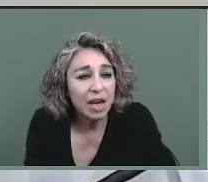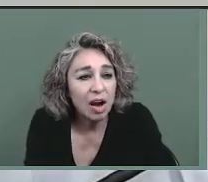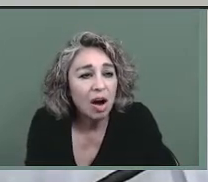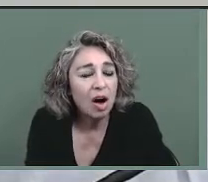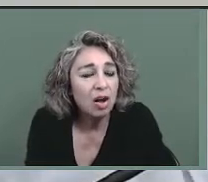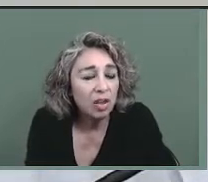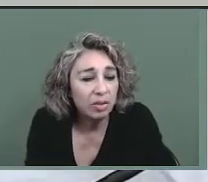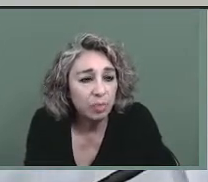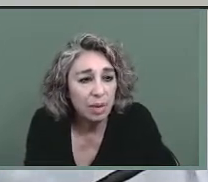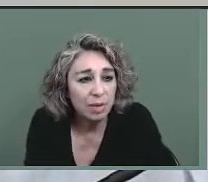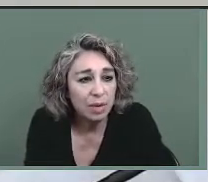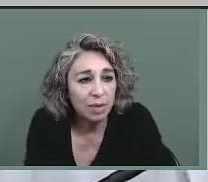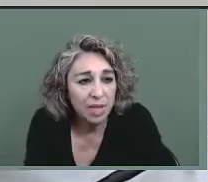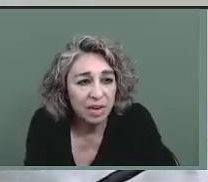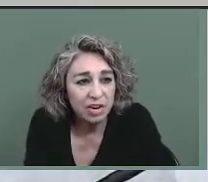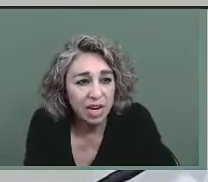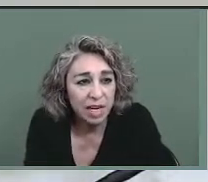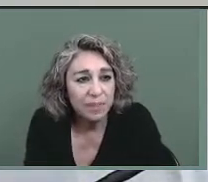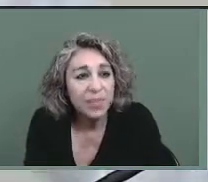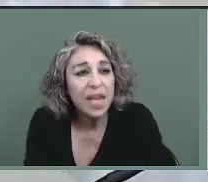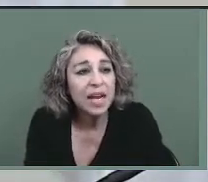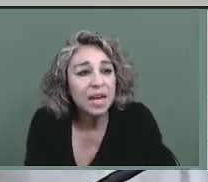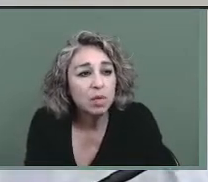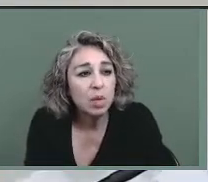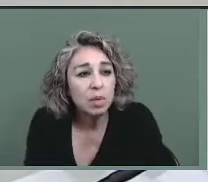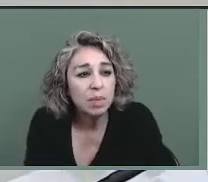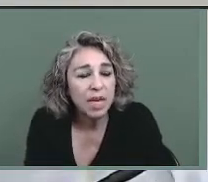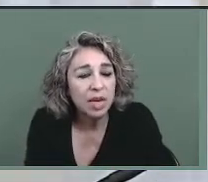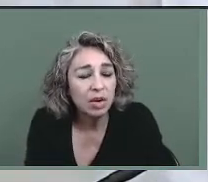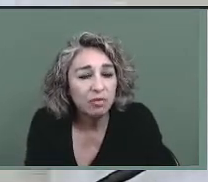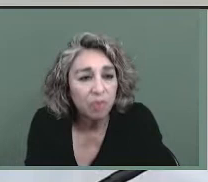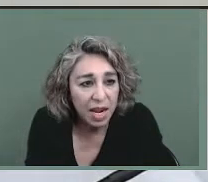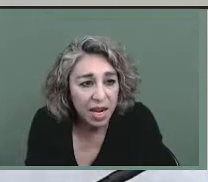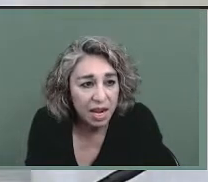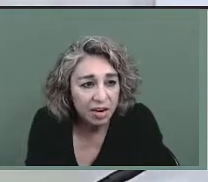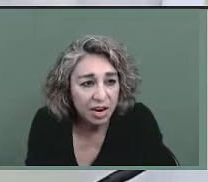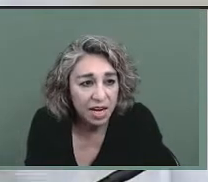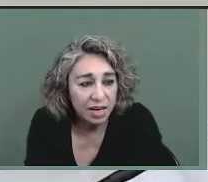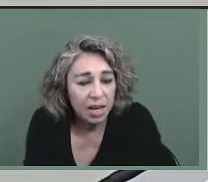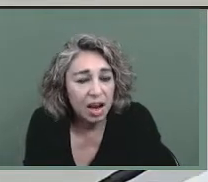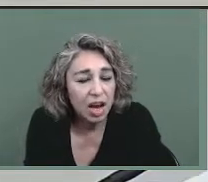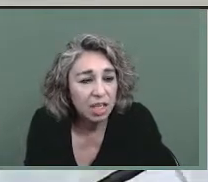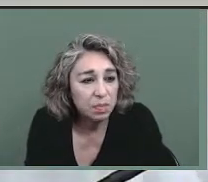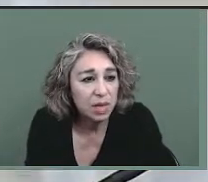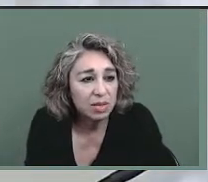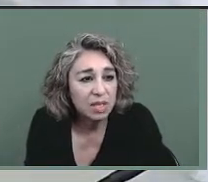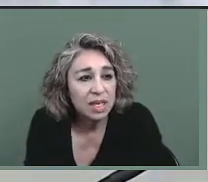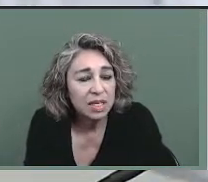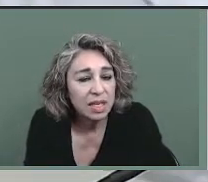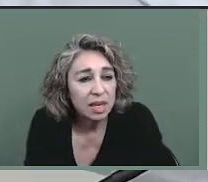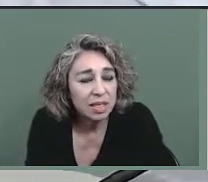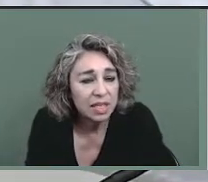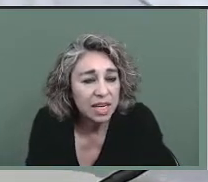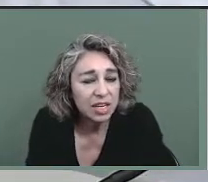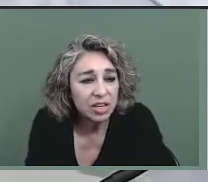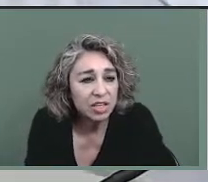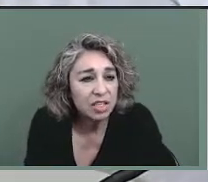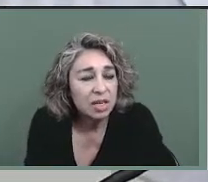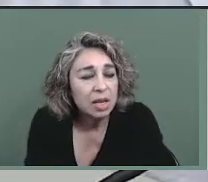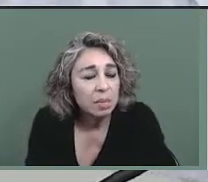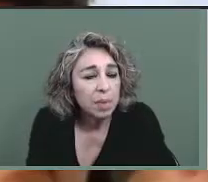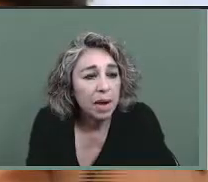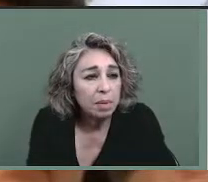communicate all of Puebla with internet, and it will be free internet, hospitals,